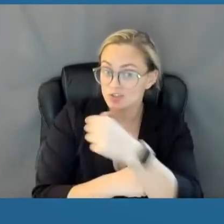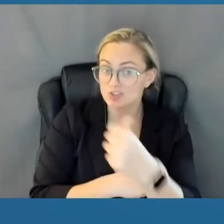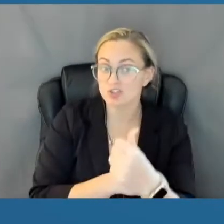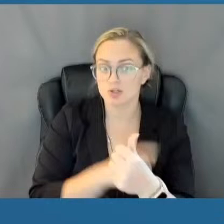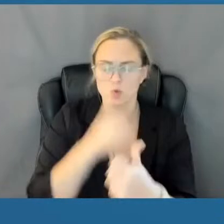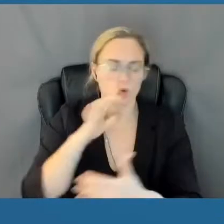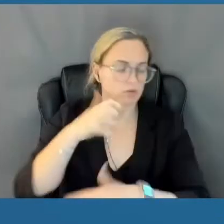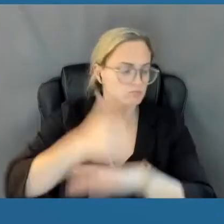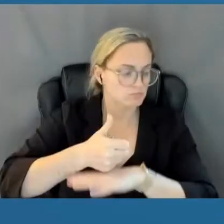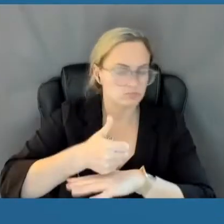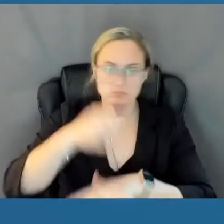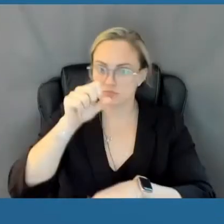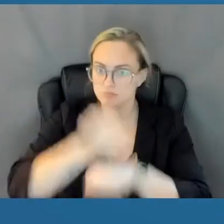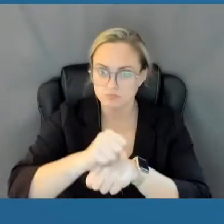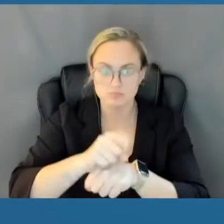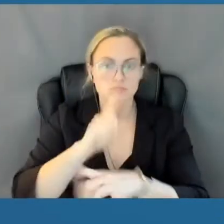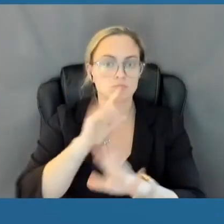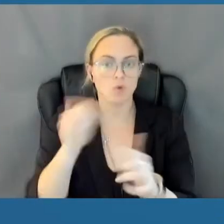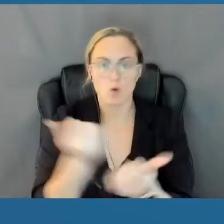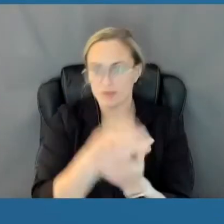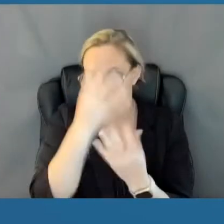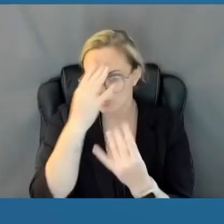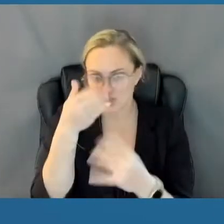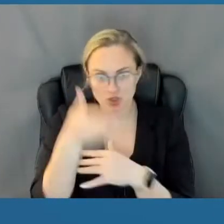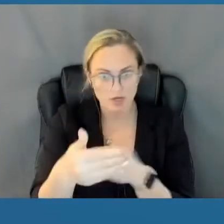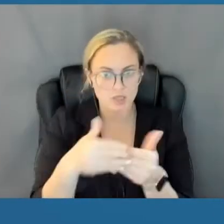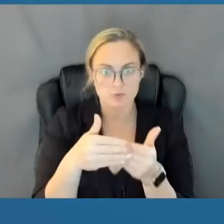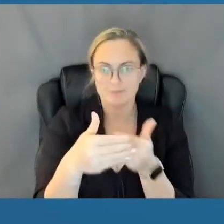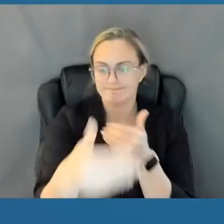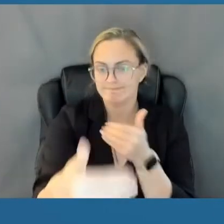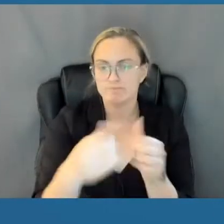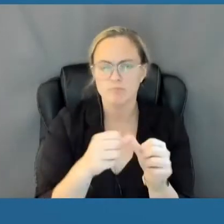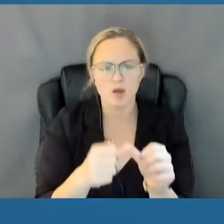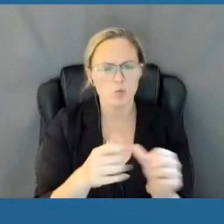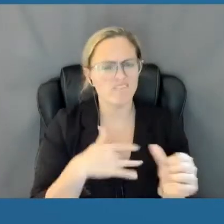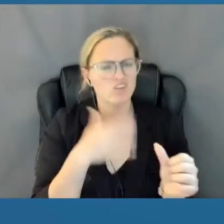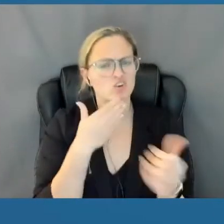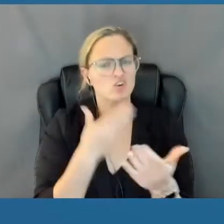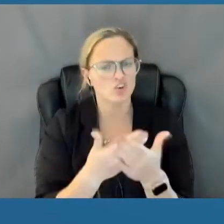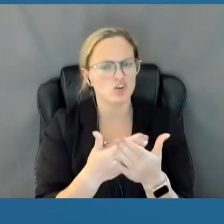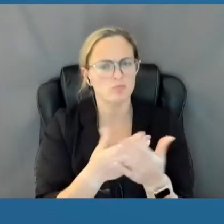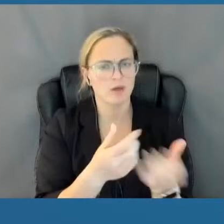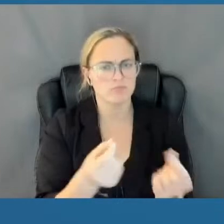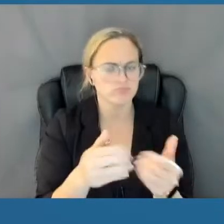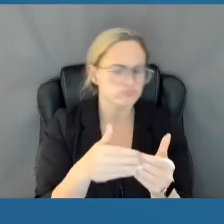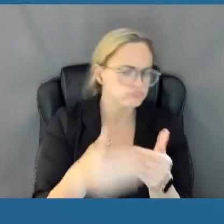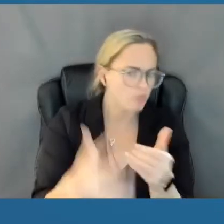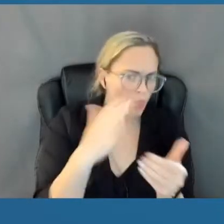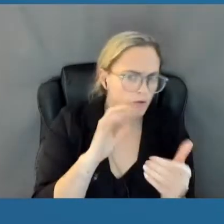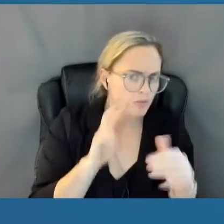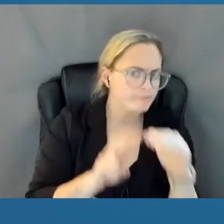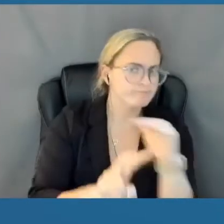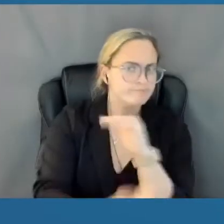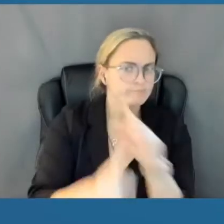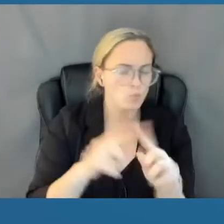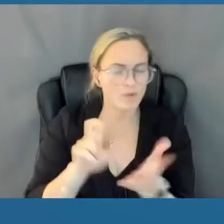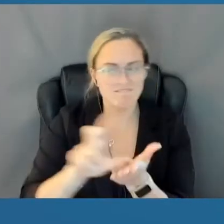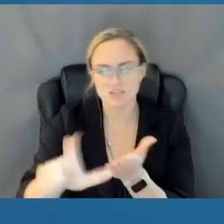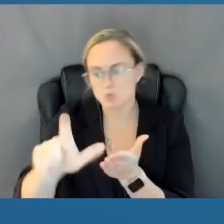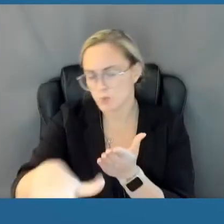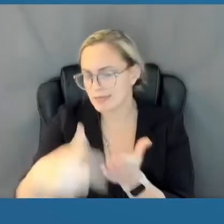down the detail as we move forward. But we feel pretty good about where that's going to go because they're investments we know we need to